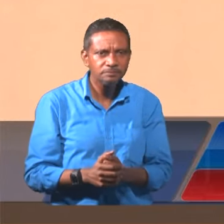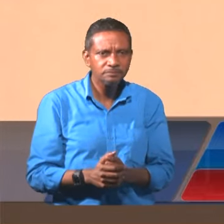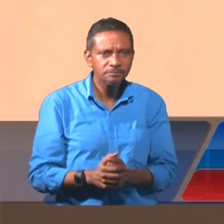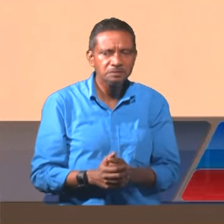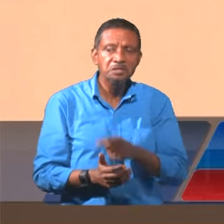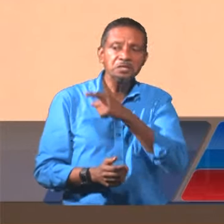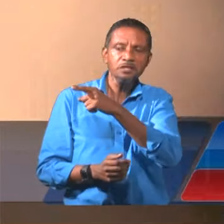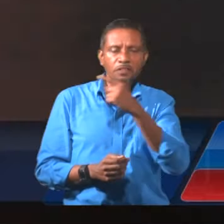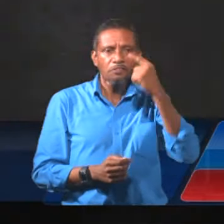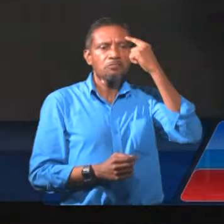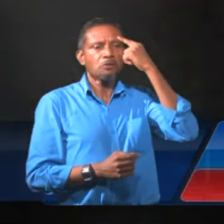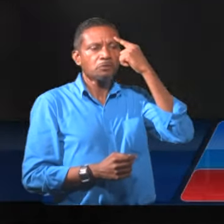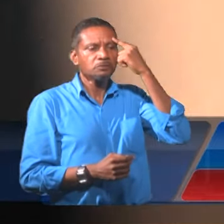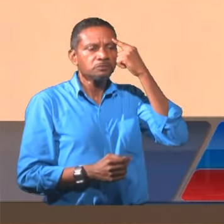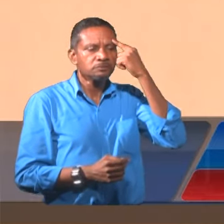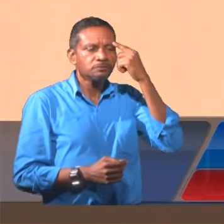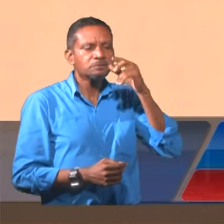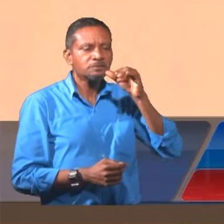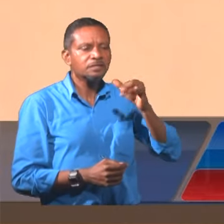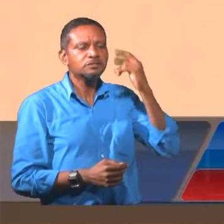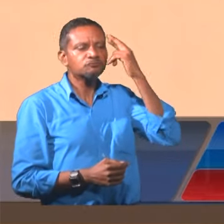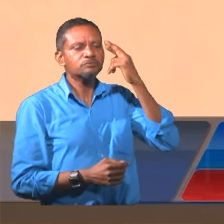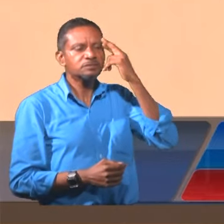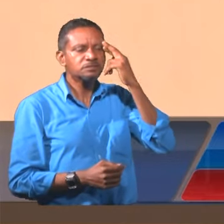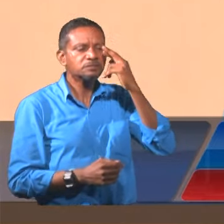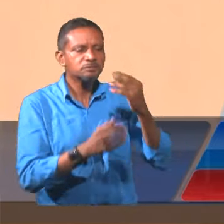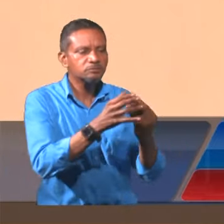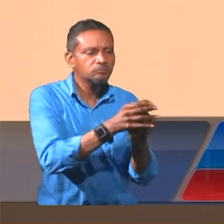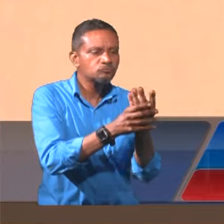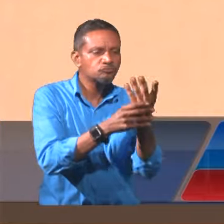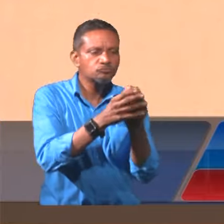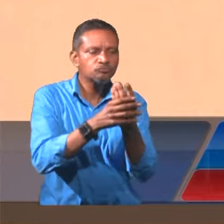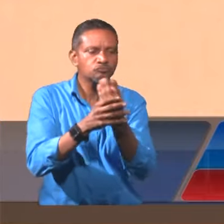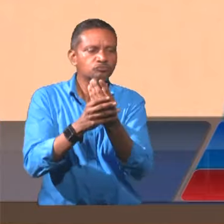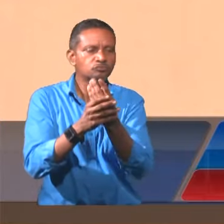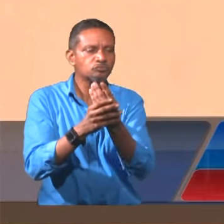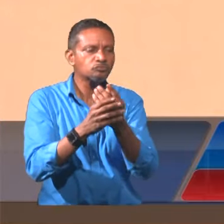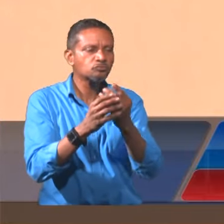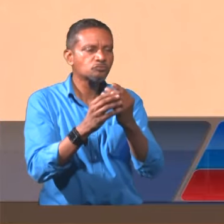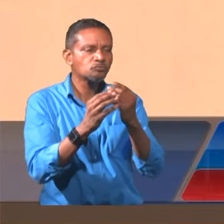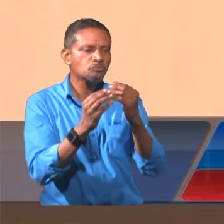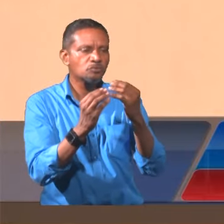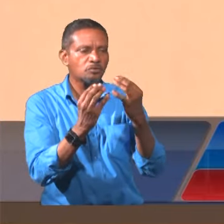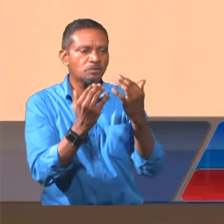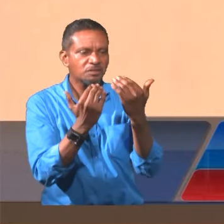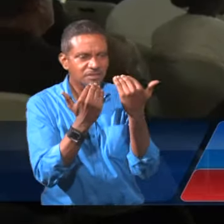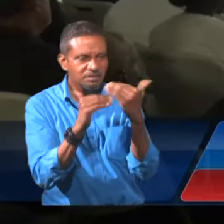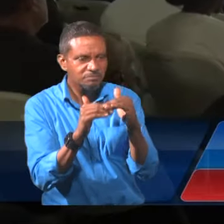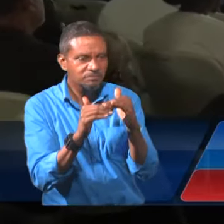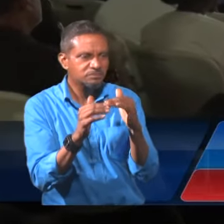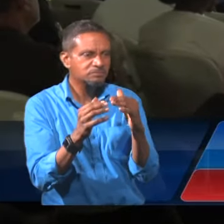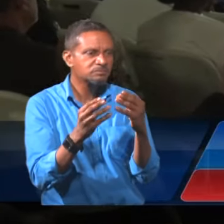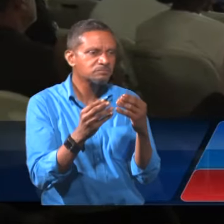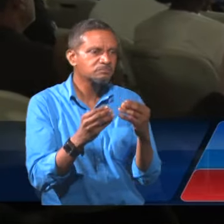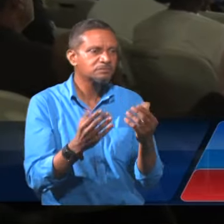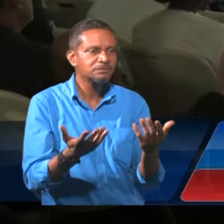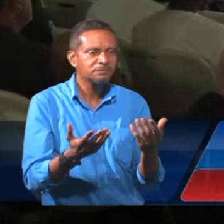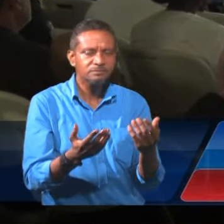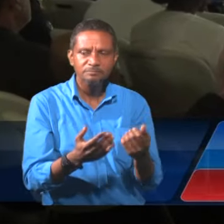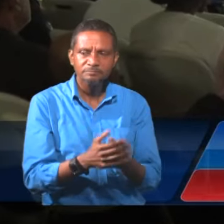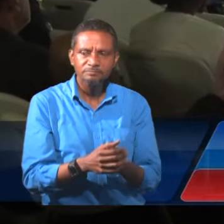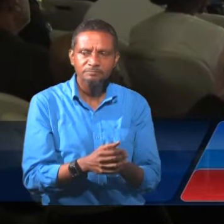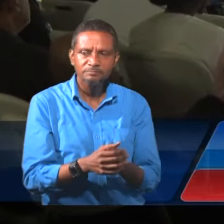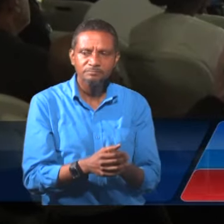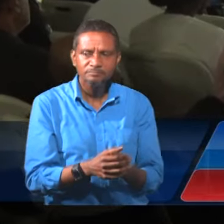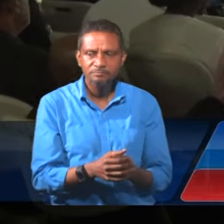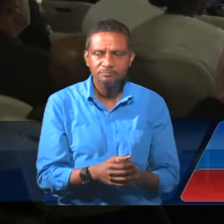That he thought that that was the reason why the crop production in the country is going down or erratic. According to the former dean